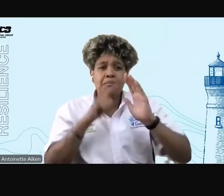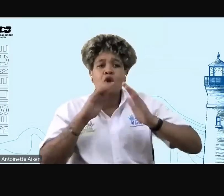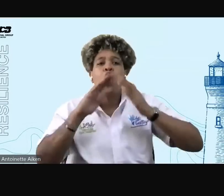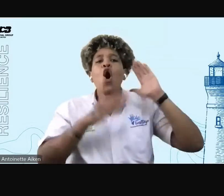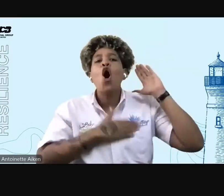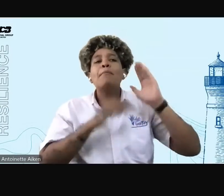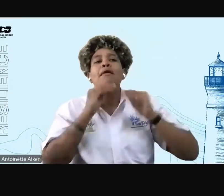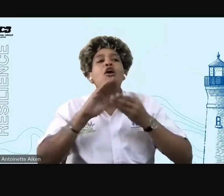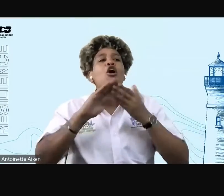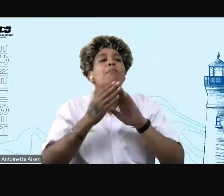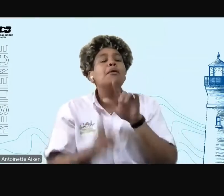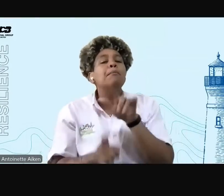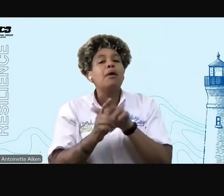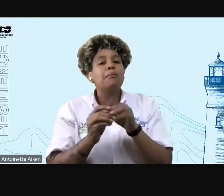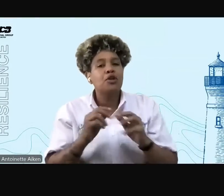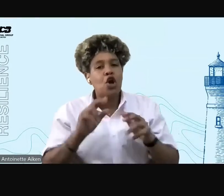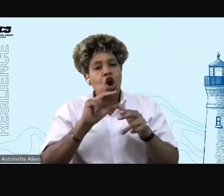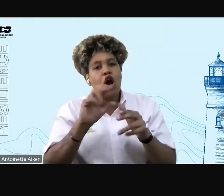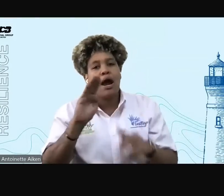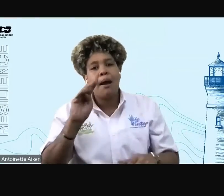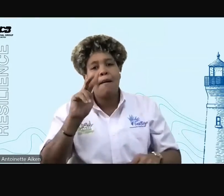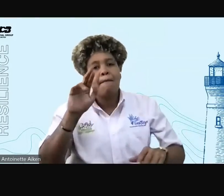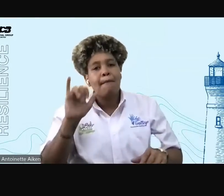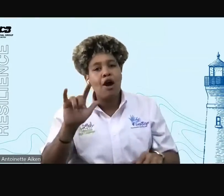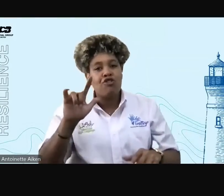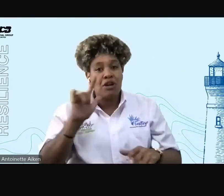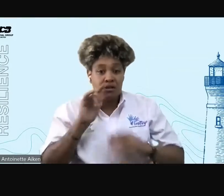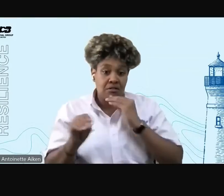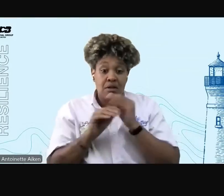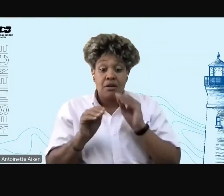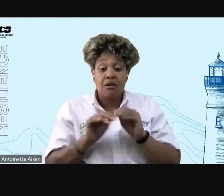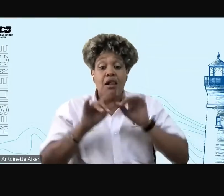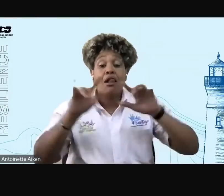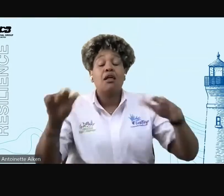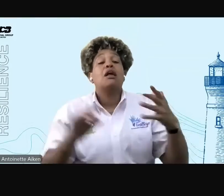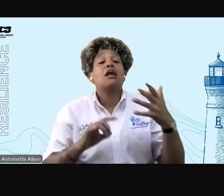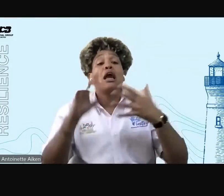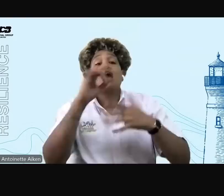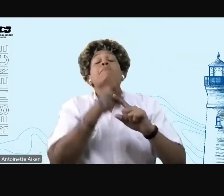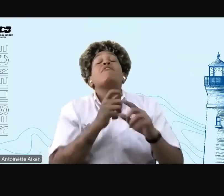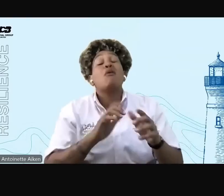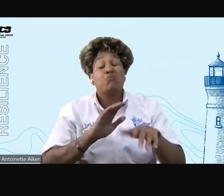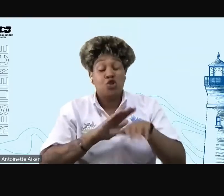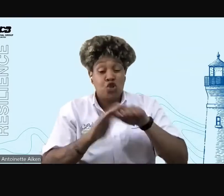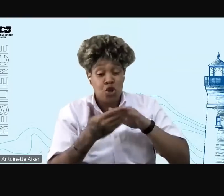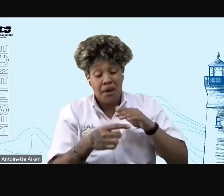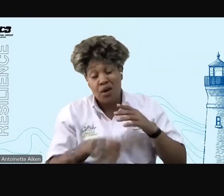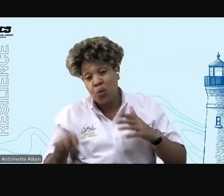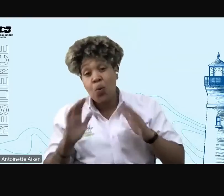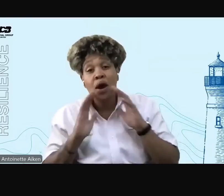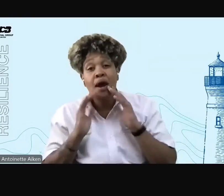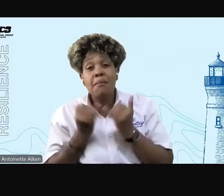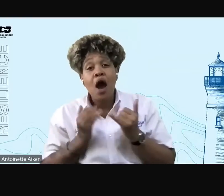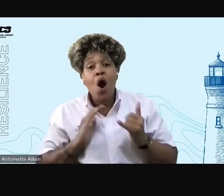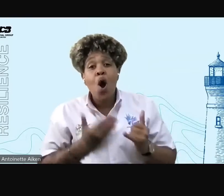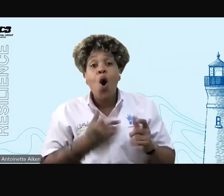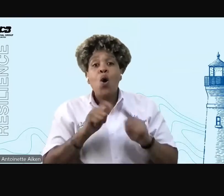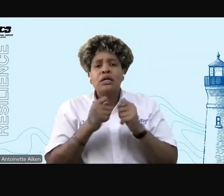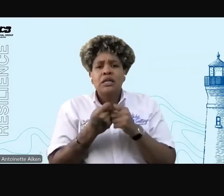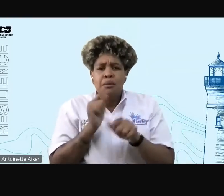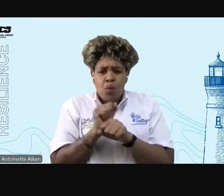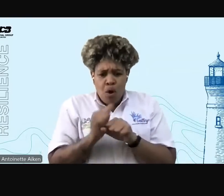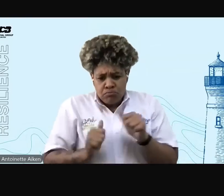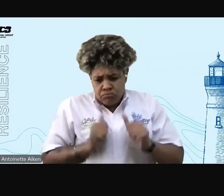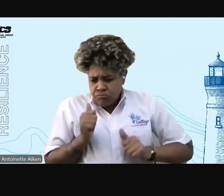came in the wake of Hurricane Beryl. Across the Caribbean, from Jamaica to the Cayman Islands, our teams worked diligently